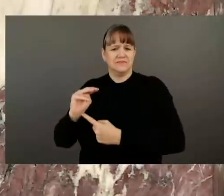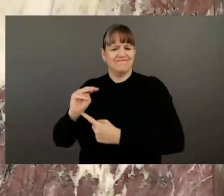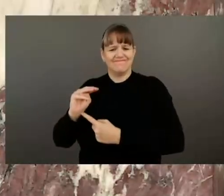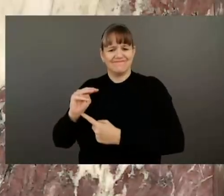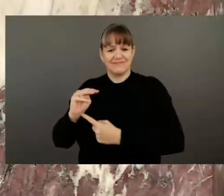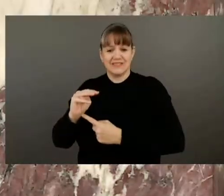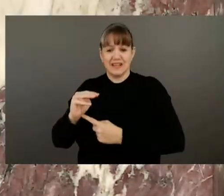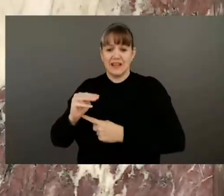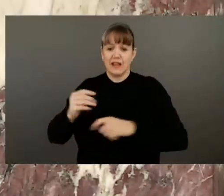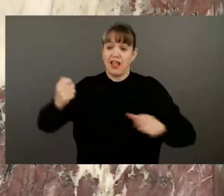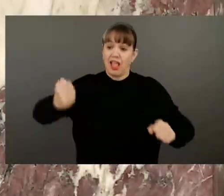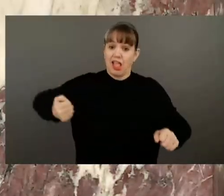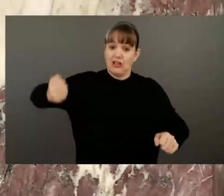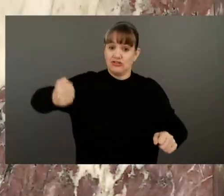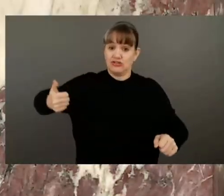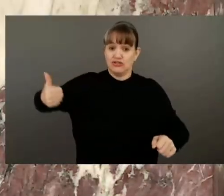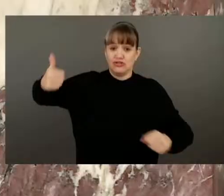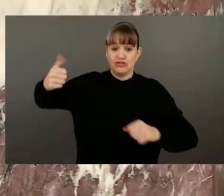doesn't use their ears.